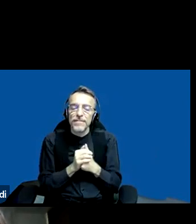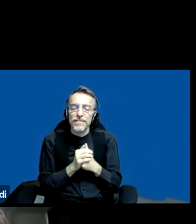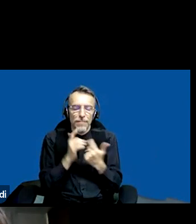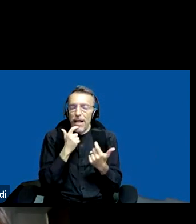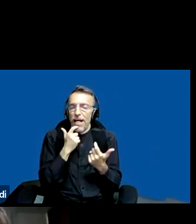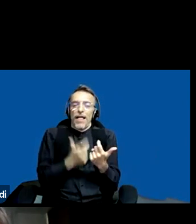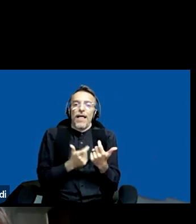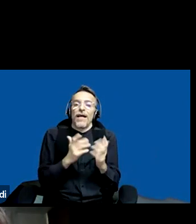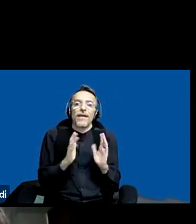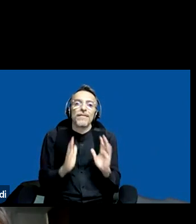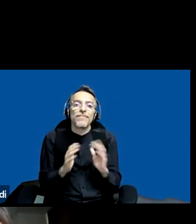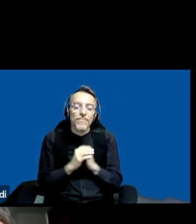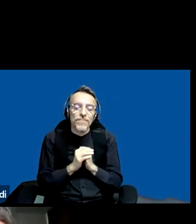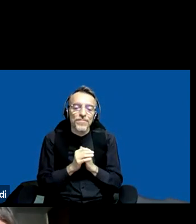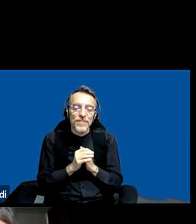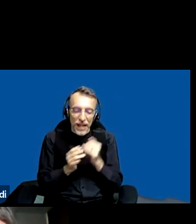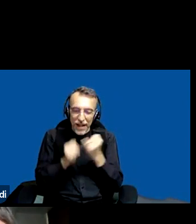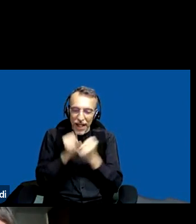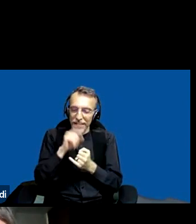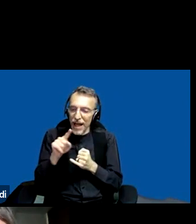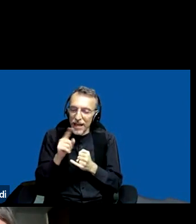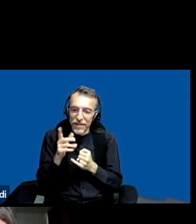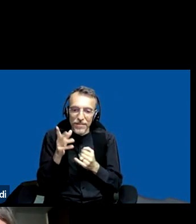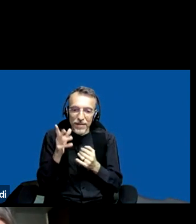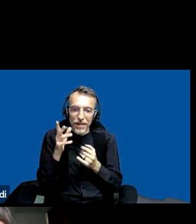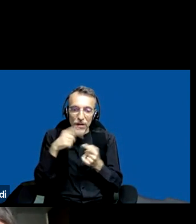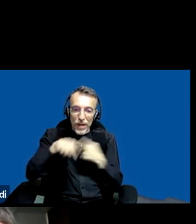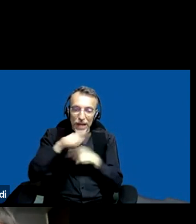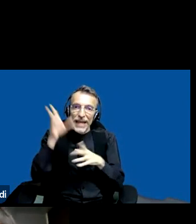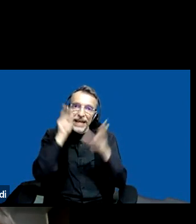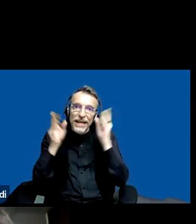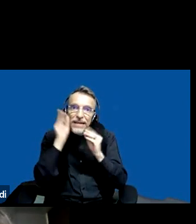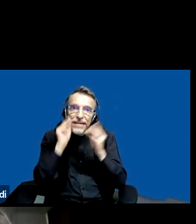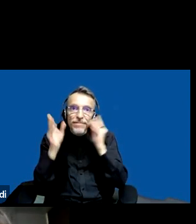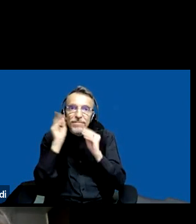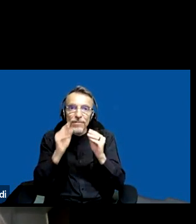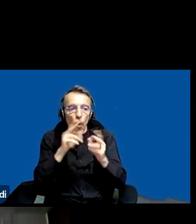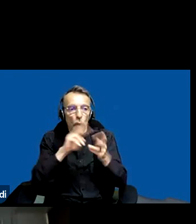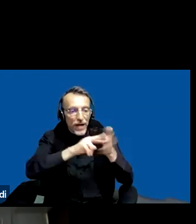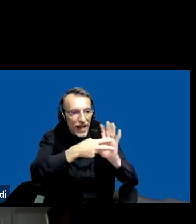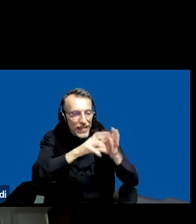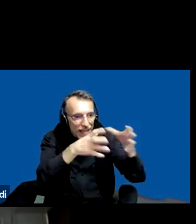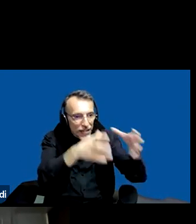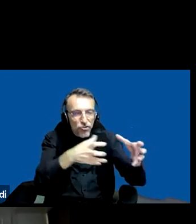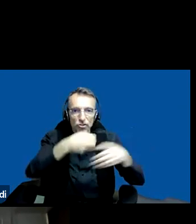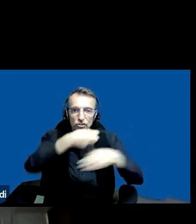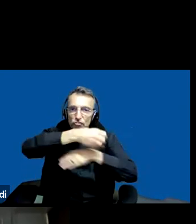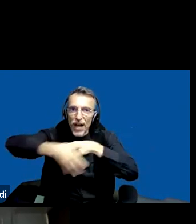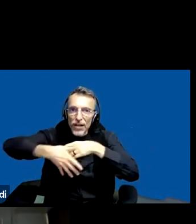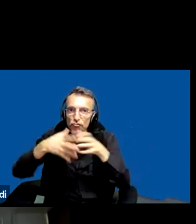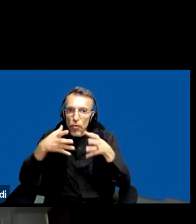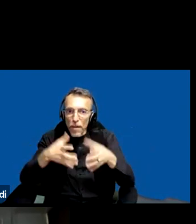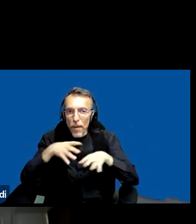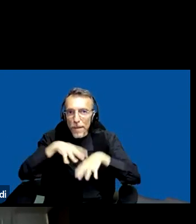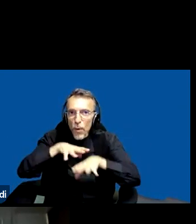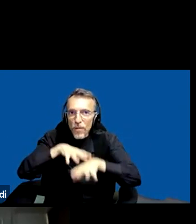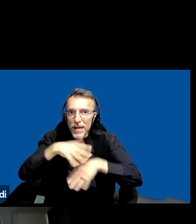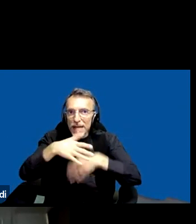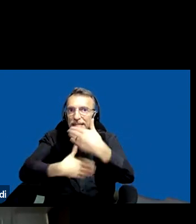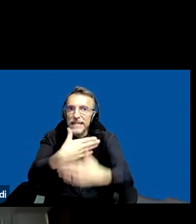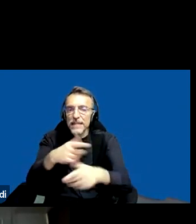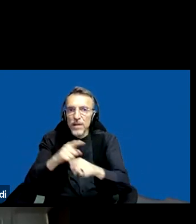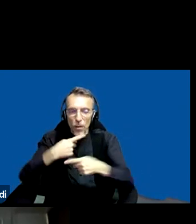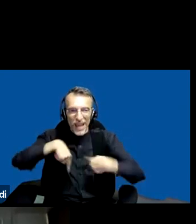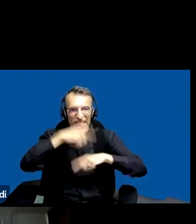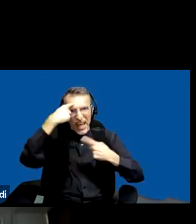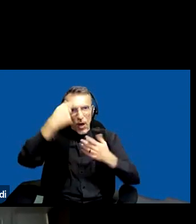to respond to about listening to organizations and grassroots movements and trying to, rather than thinking that we have the solutions.